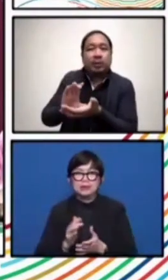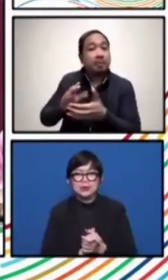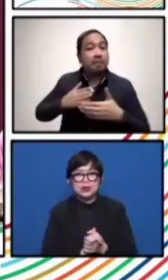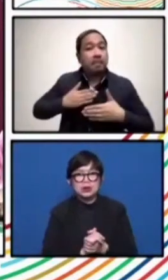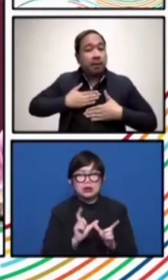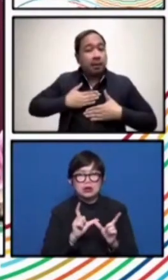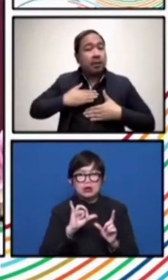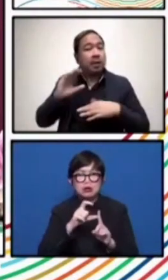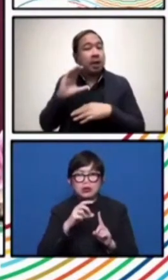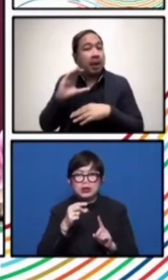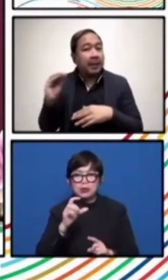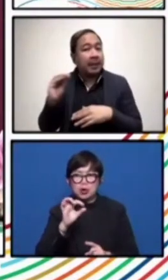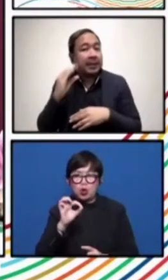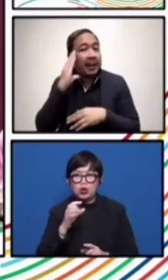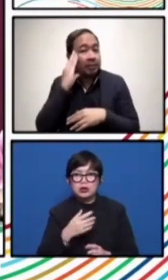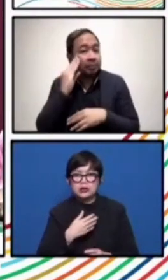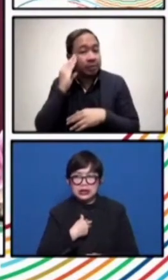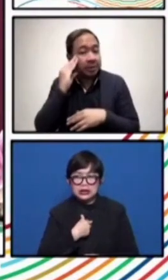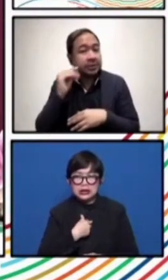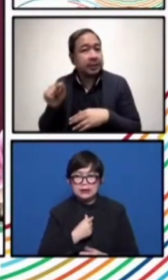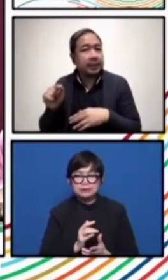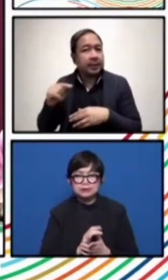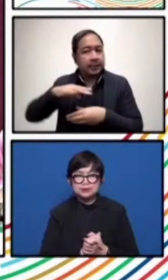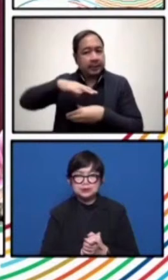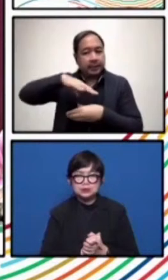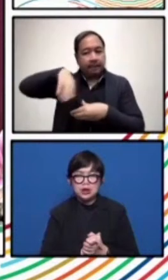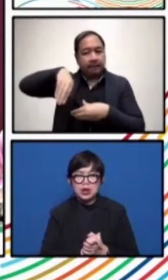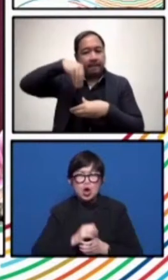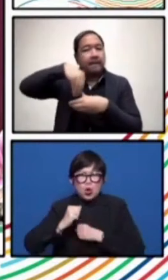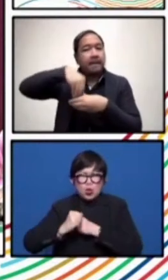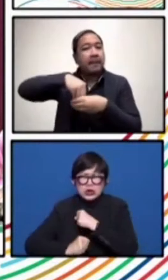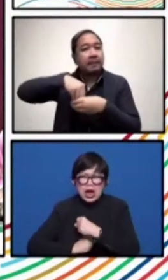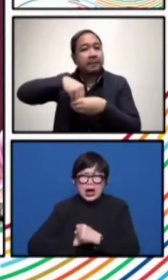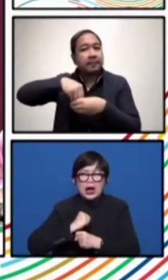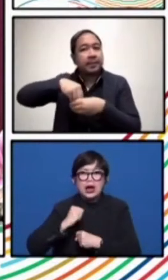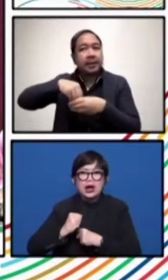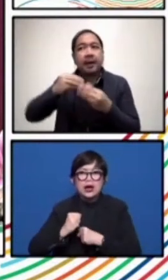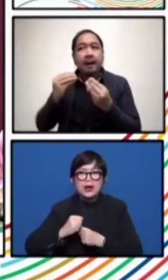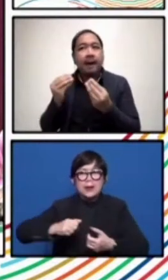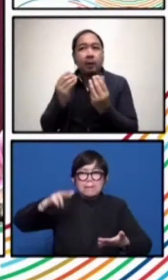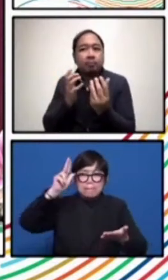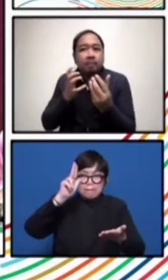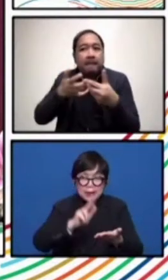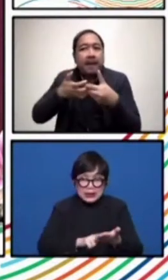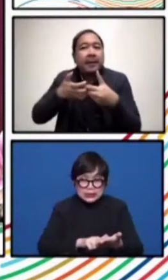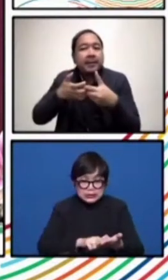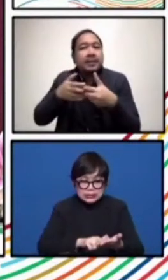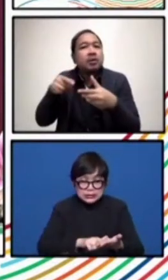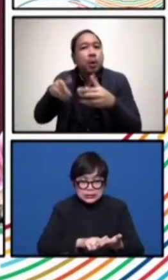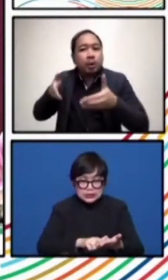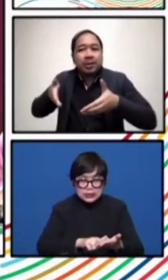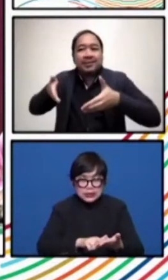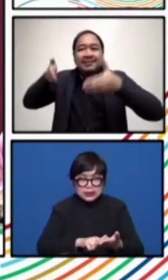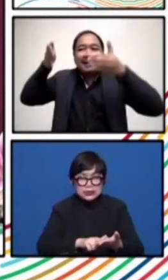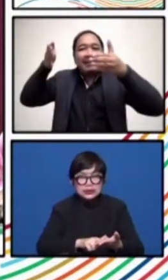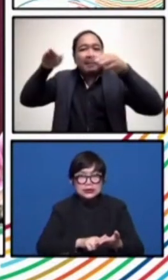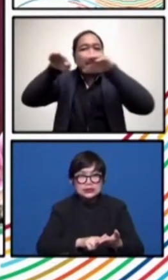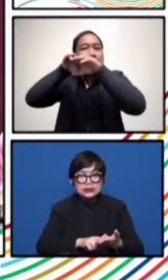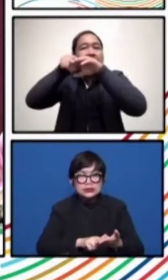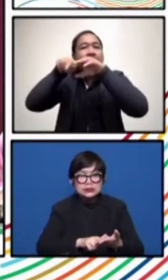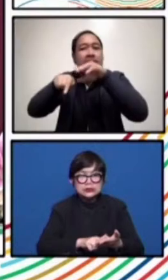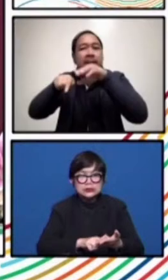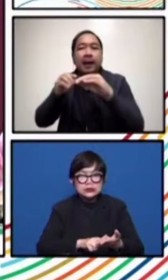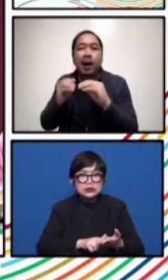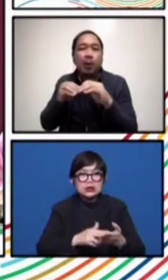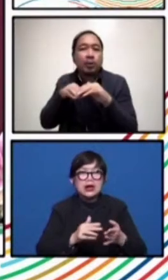is it is part of the design of our building so for example Universal Design it is something basic I